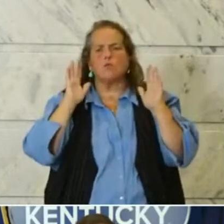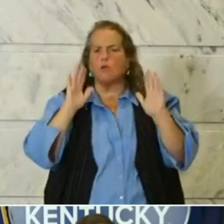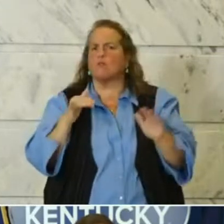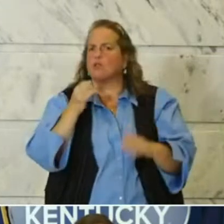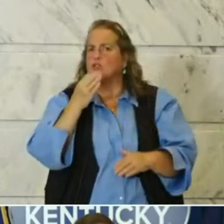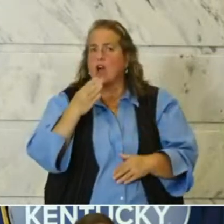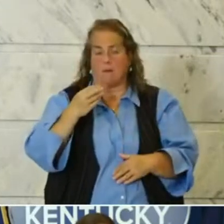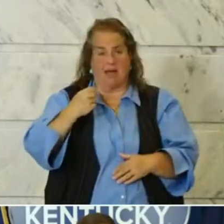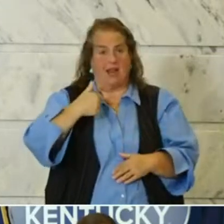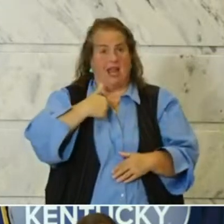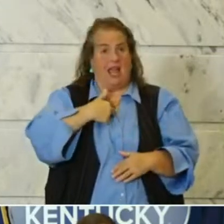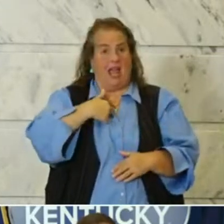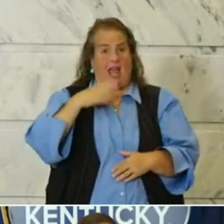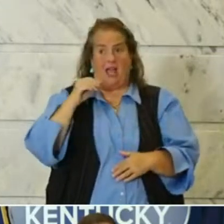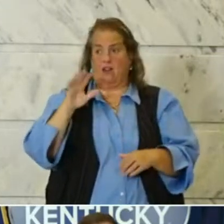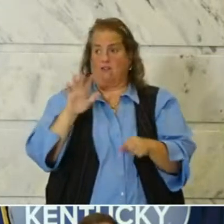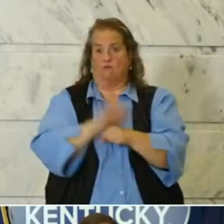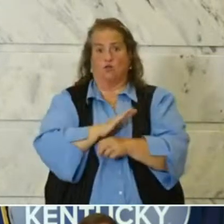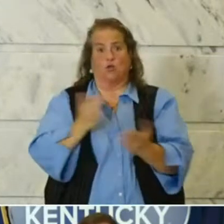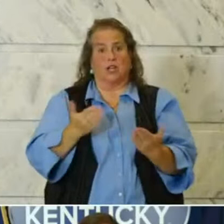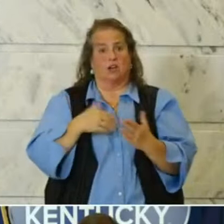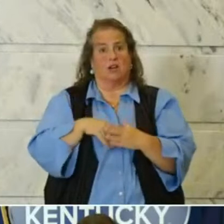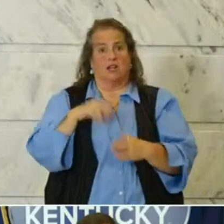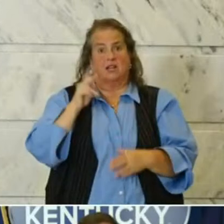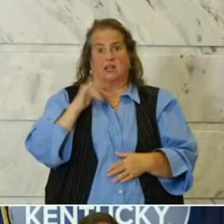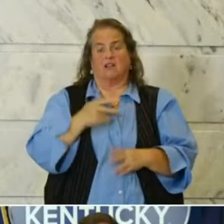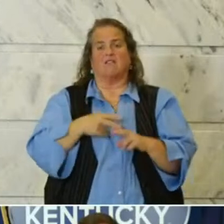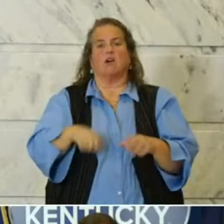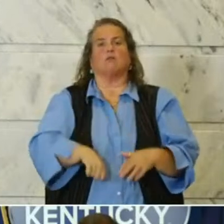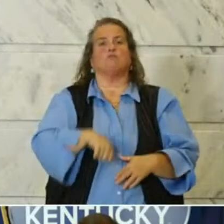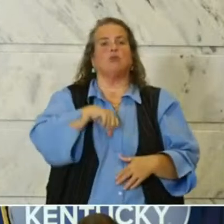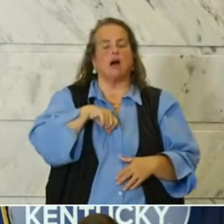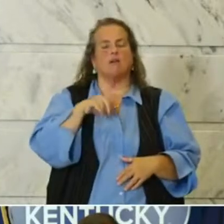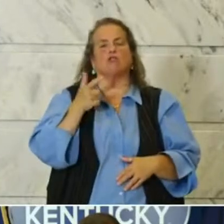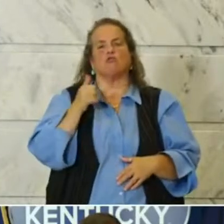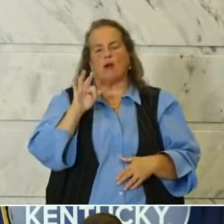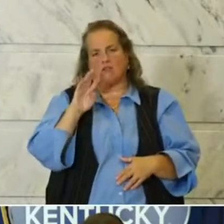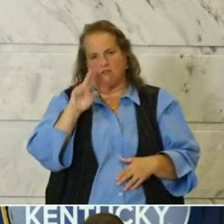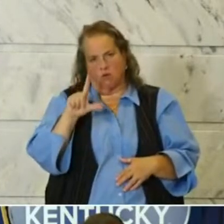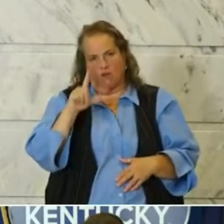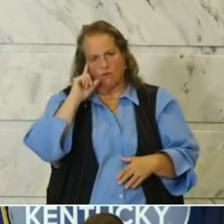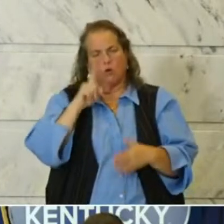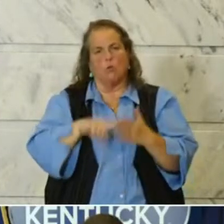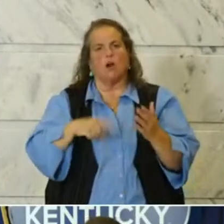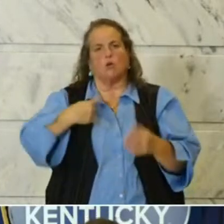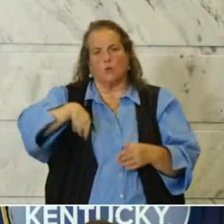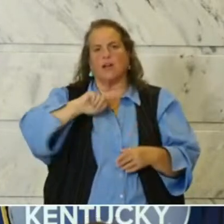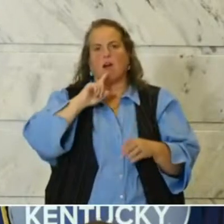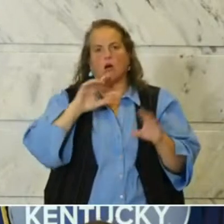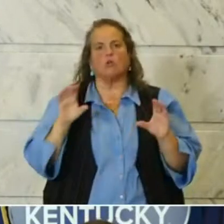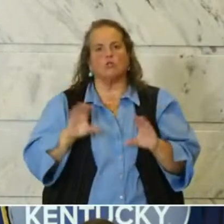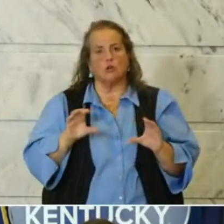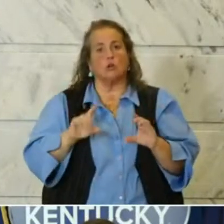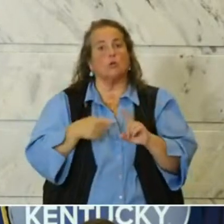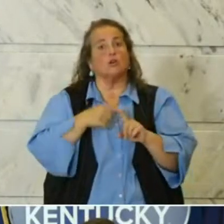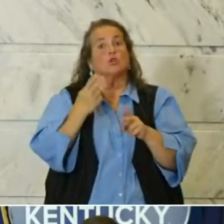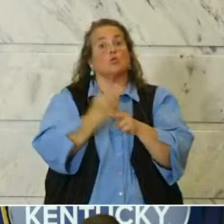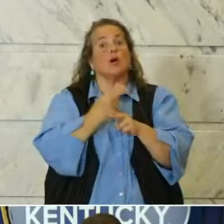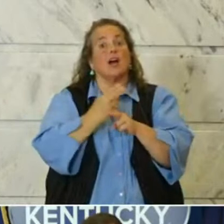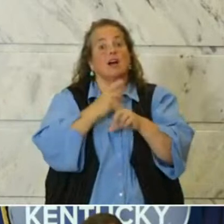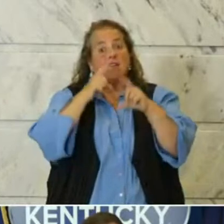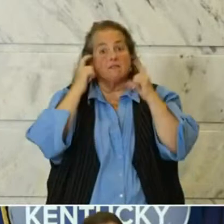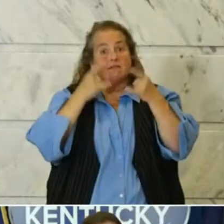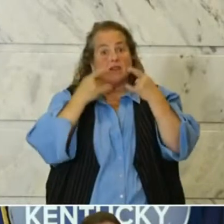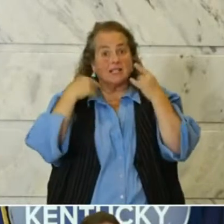this entire Commonwealth are very proud and very grateful for what we're doing. When you wear a facial covering, when you're